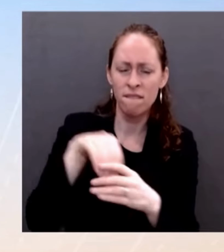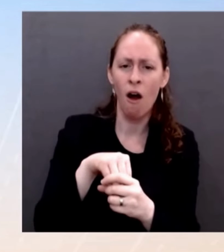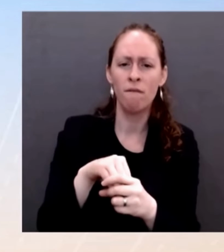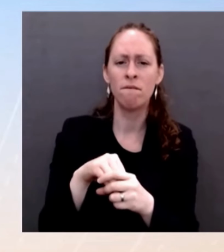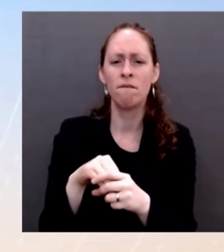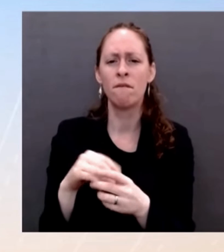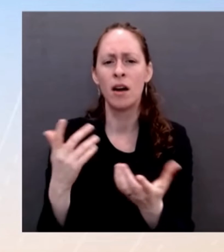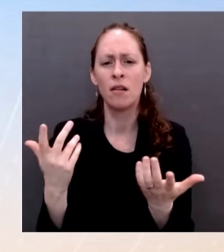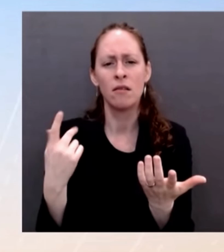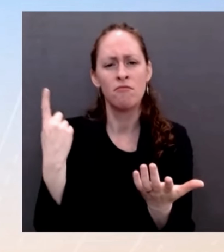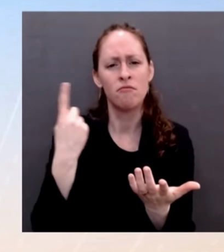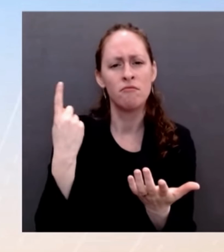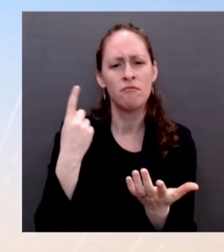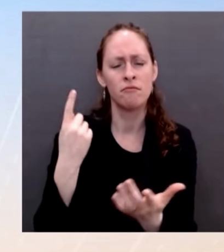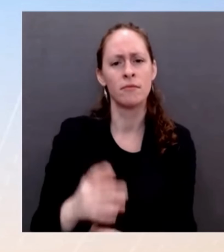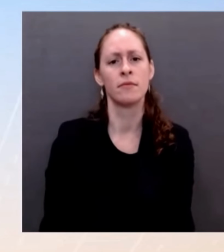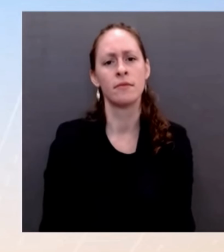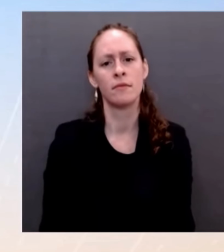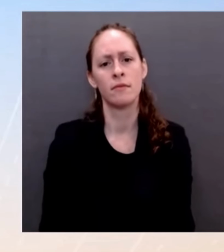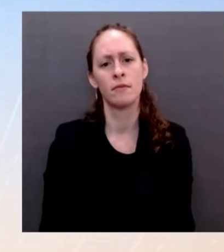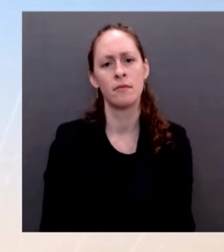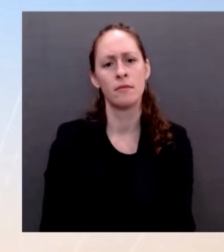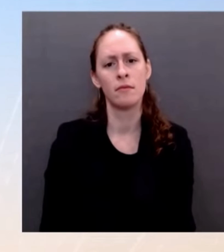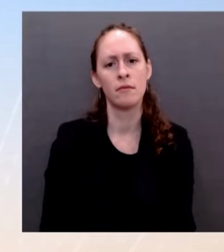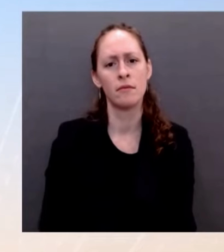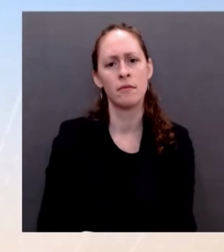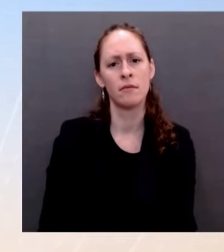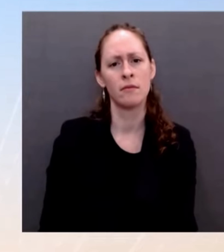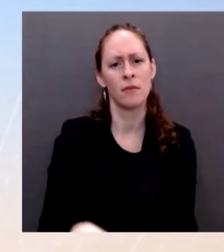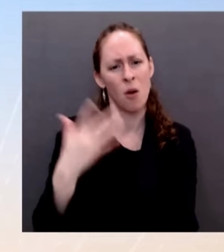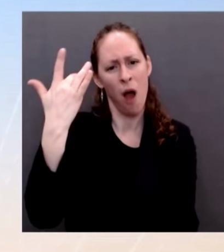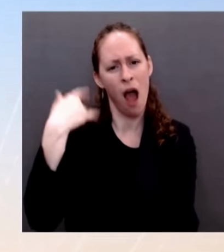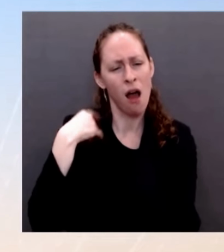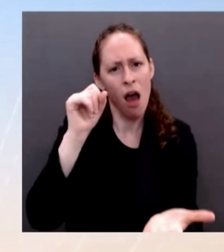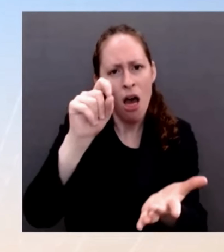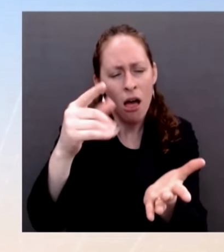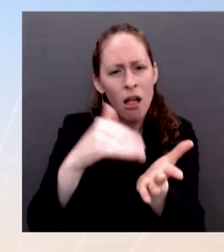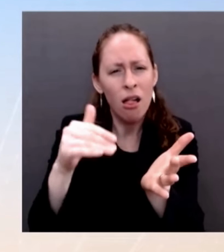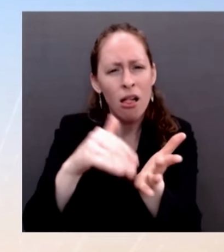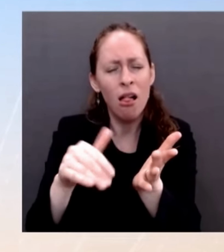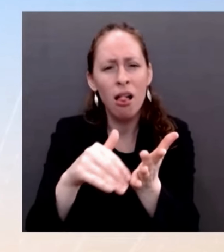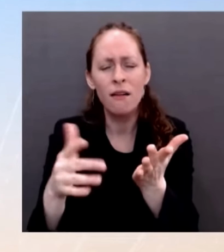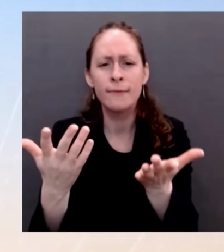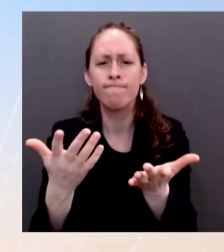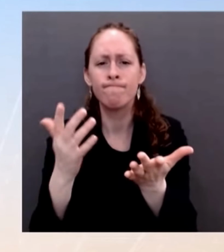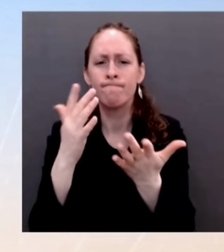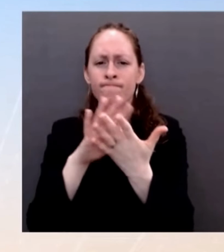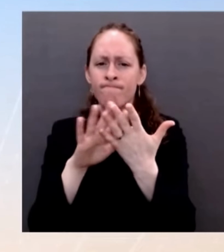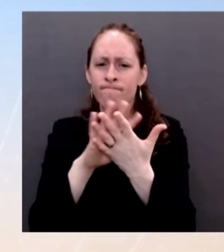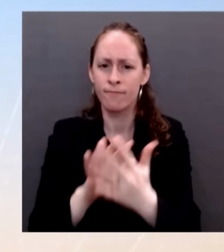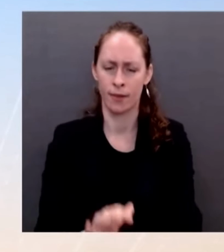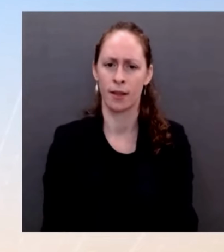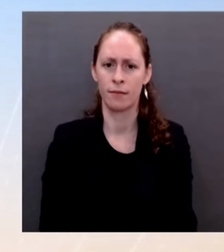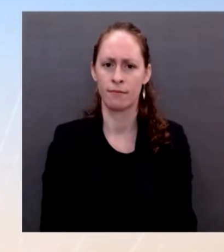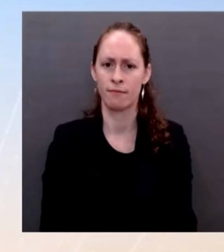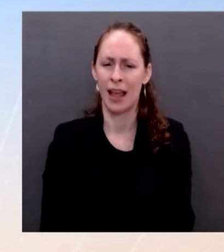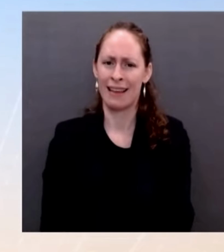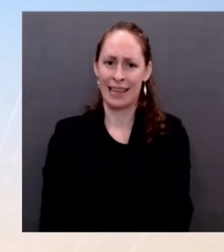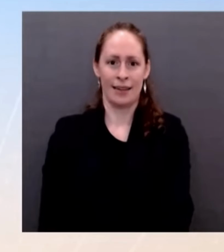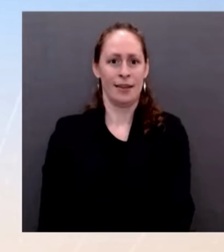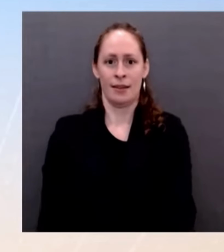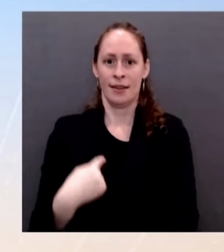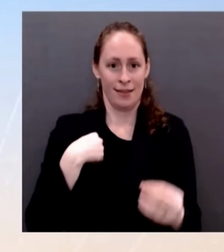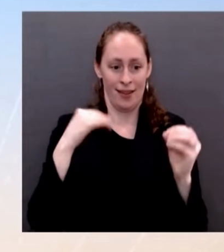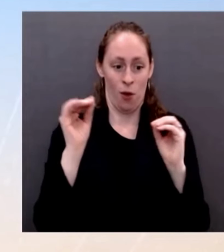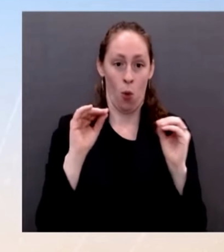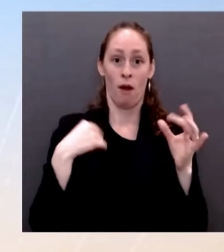from here to the decisions of a local district, I think a district prosecutor or a district attorney, DA. I would say that the president, and he'll